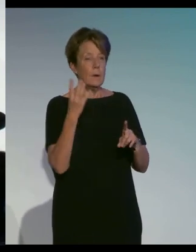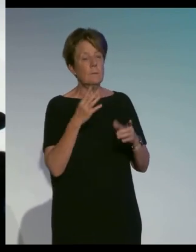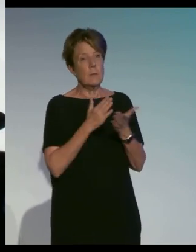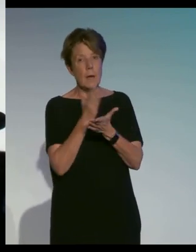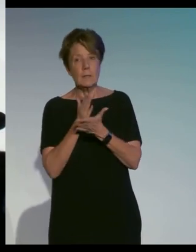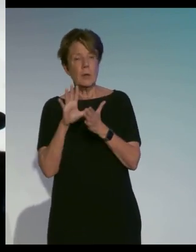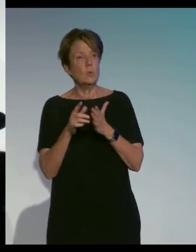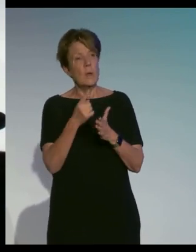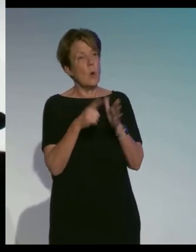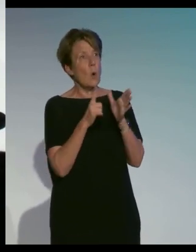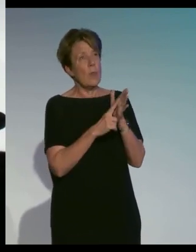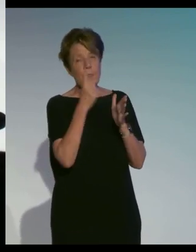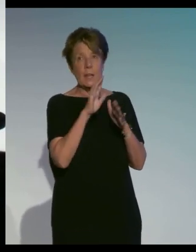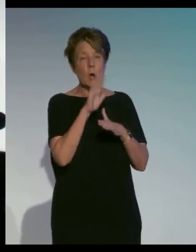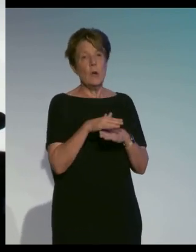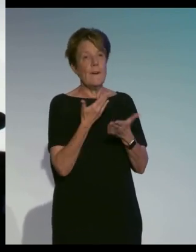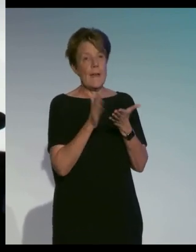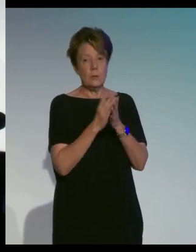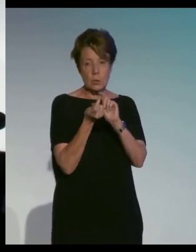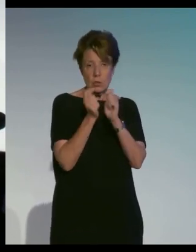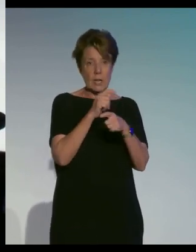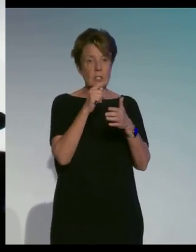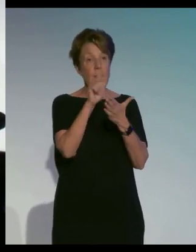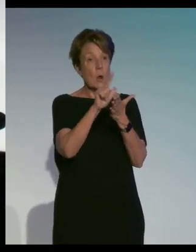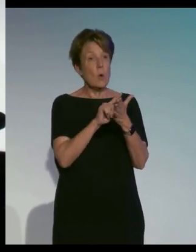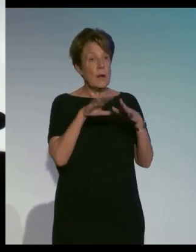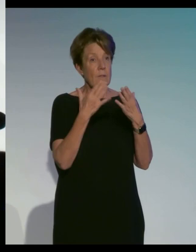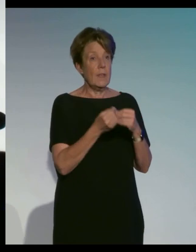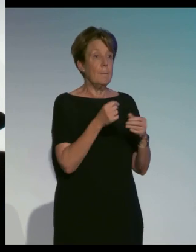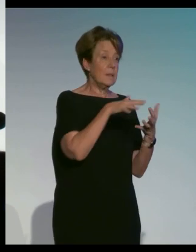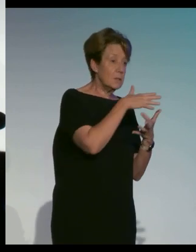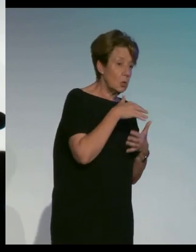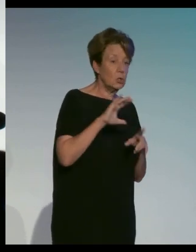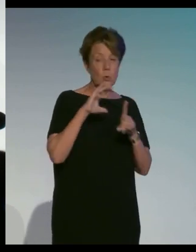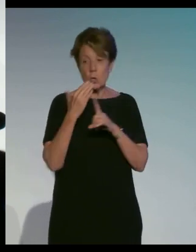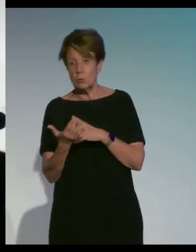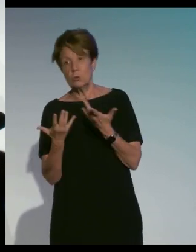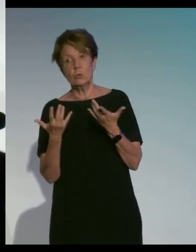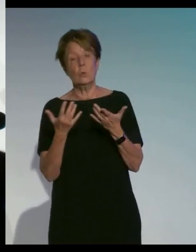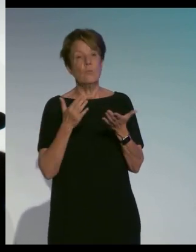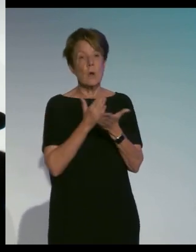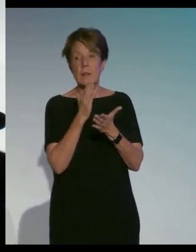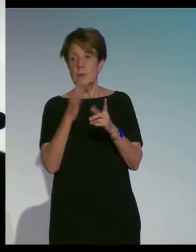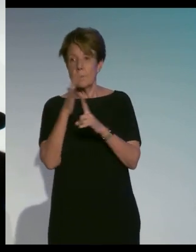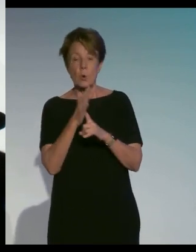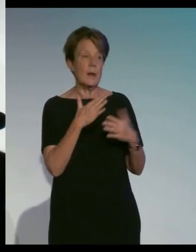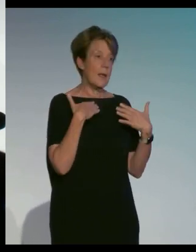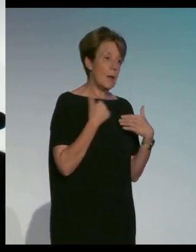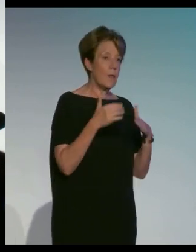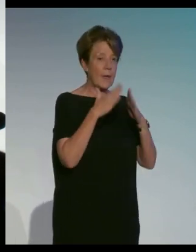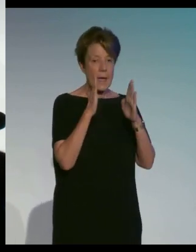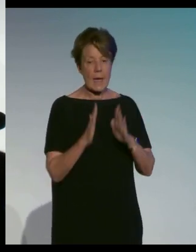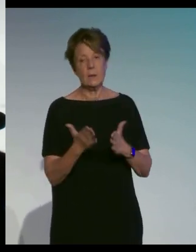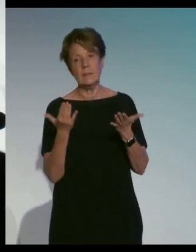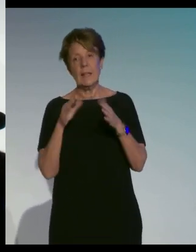political rights, but in fact, economic, social and cultural rights, the right to health, the right to housing, the right to education, to